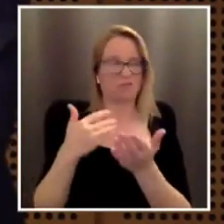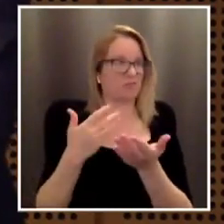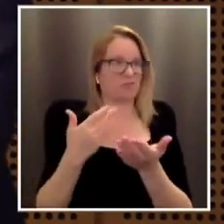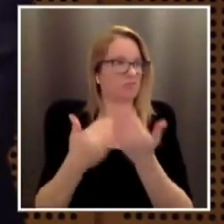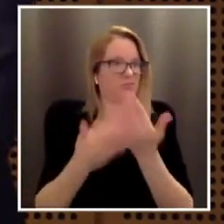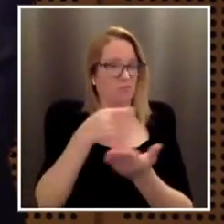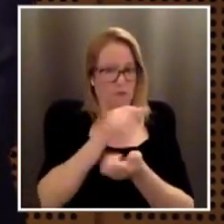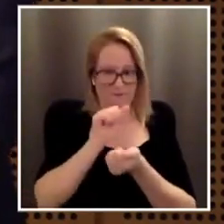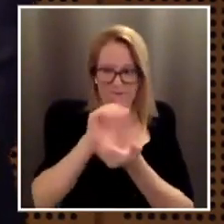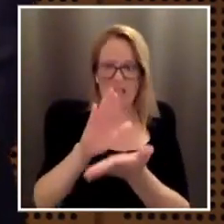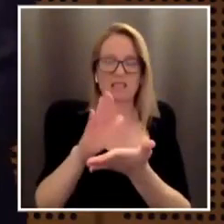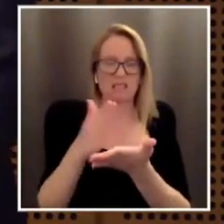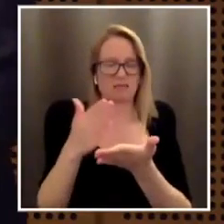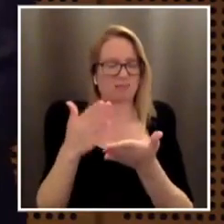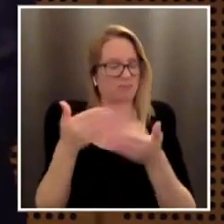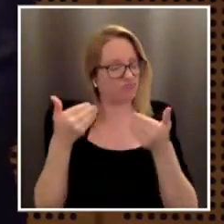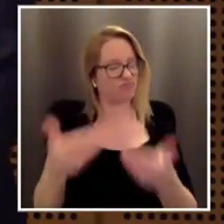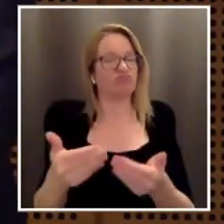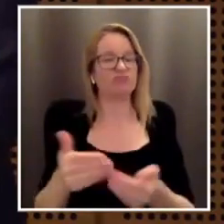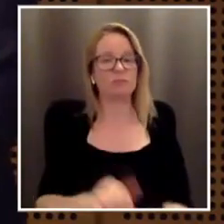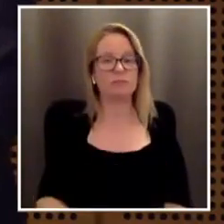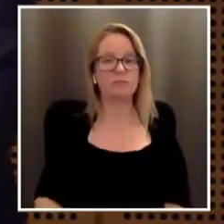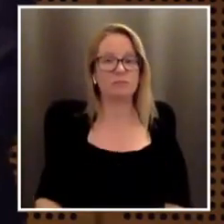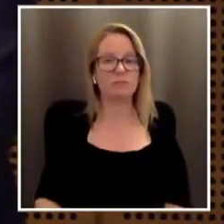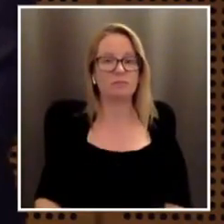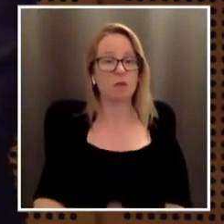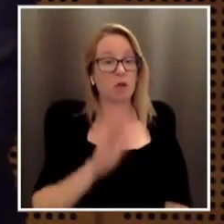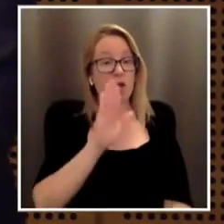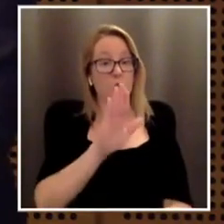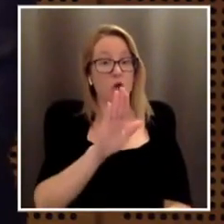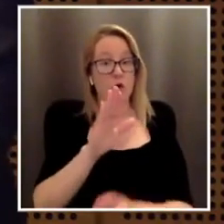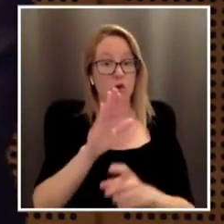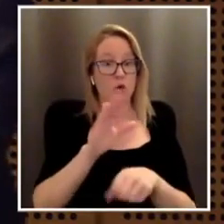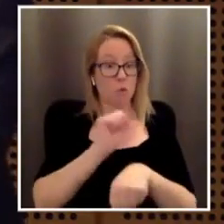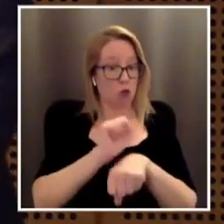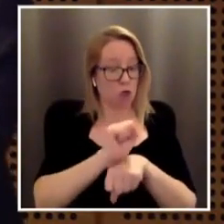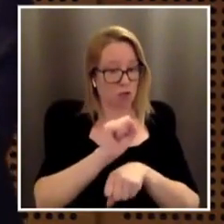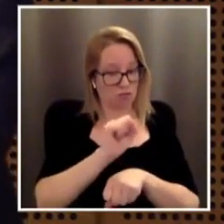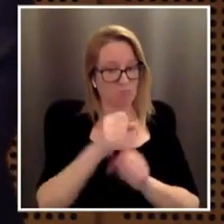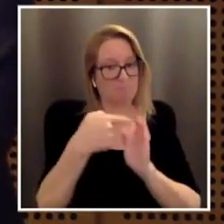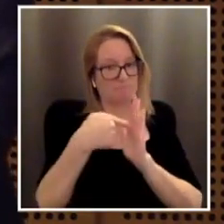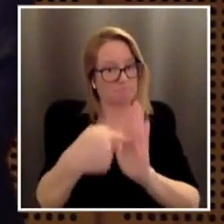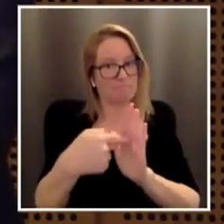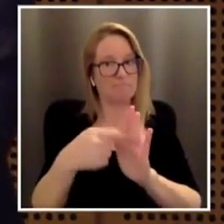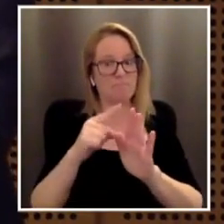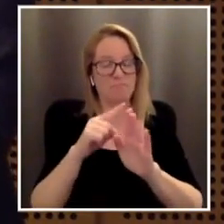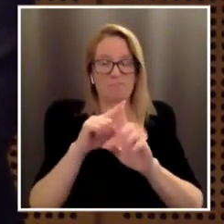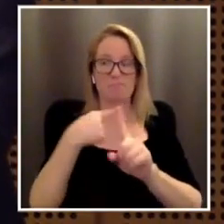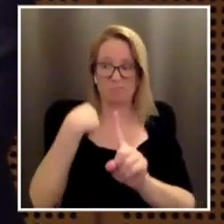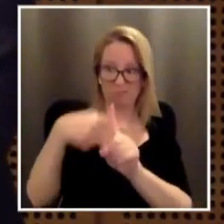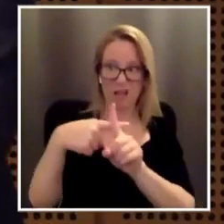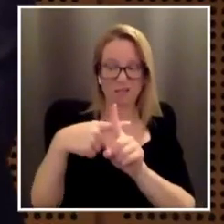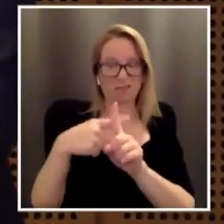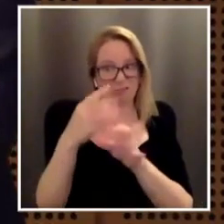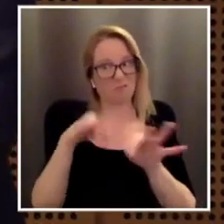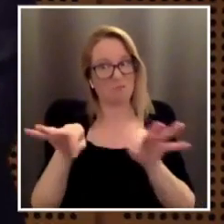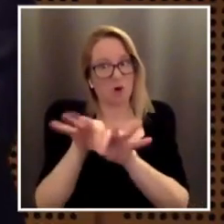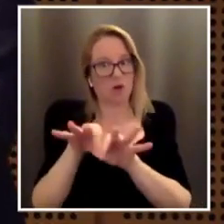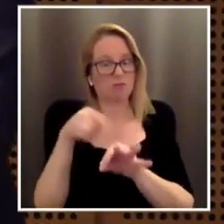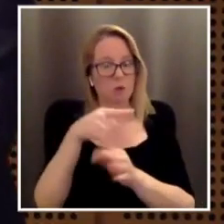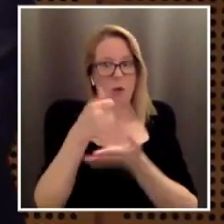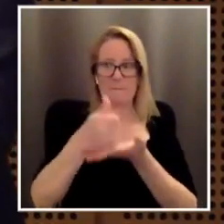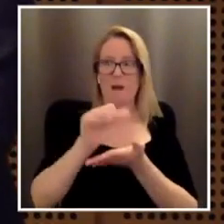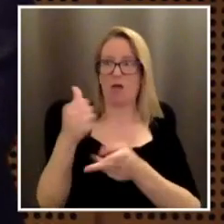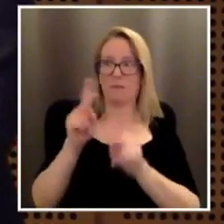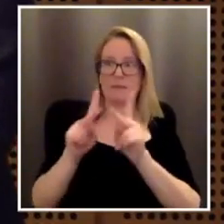were facing, to bring your work to fruition, but also, I would say importantly, to help others